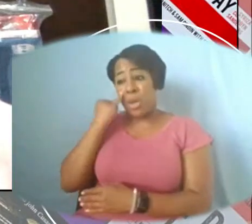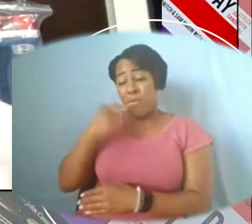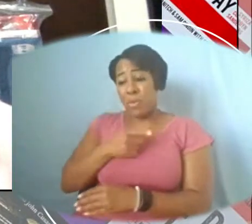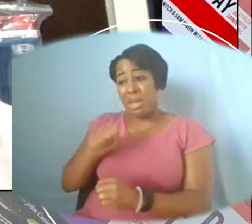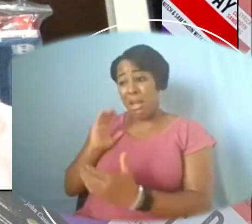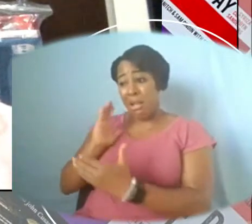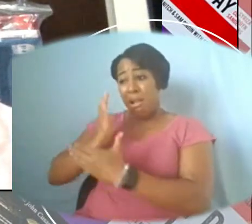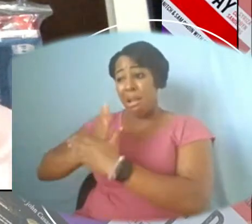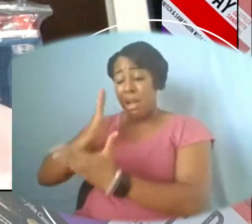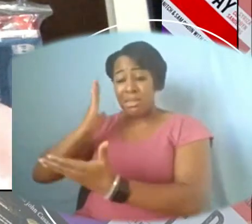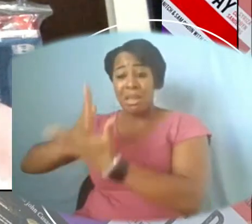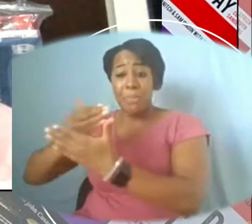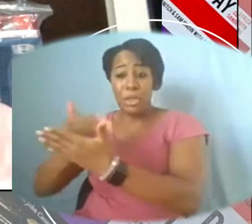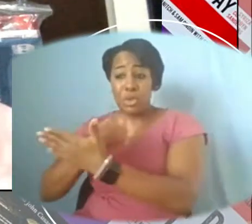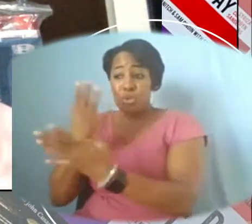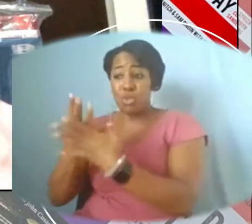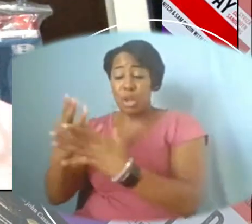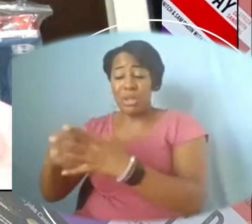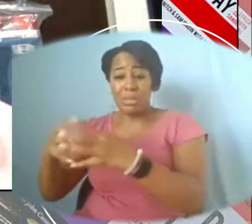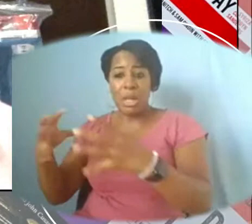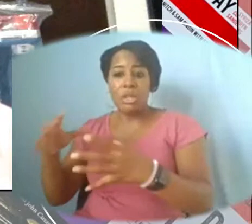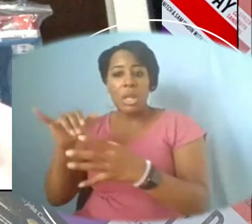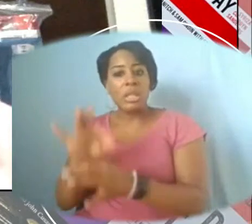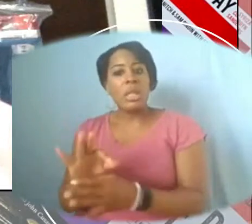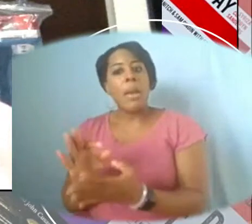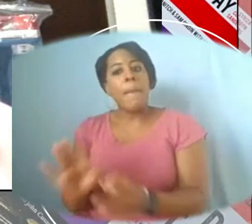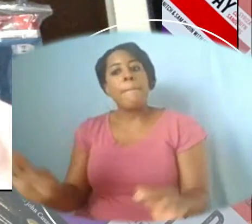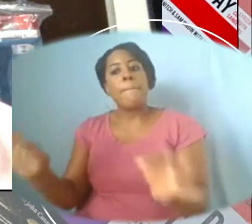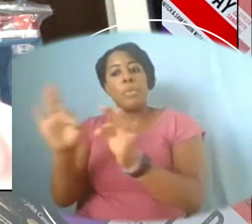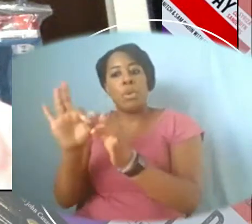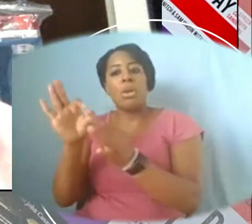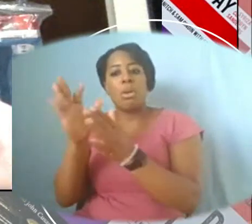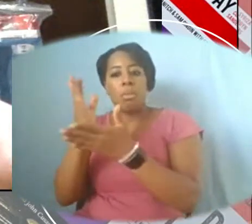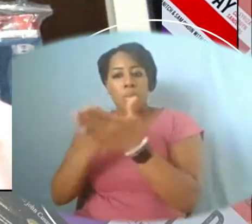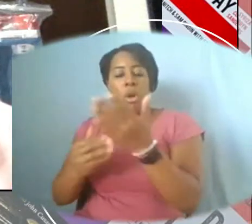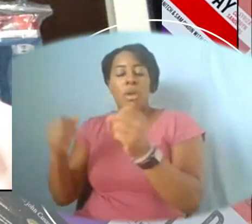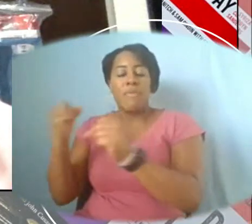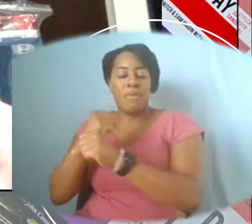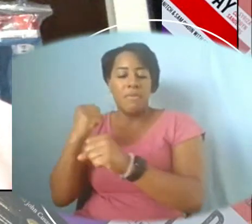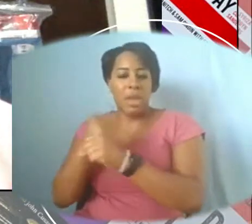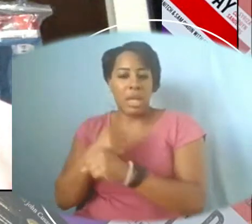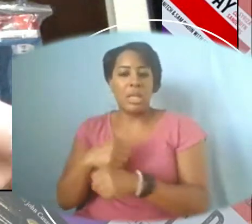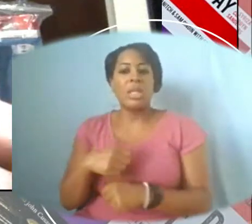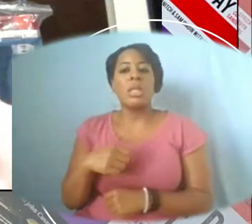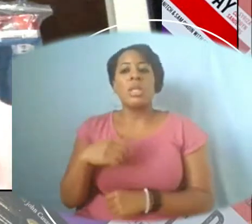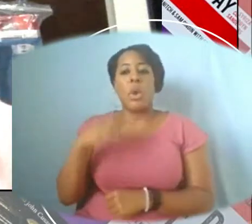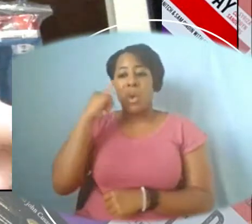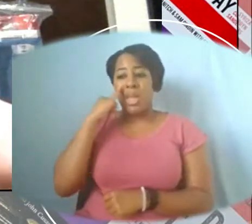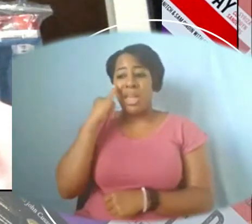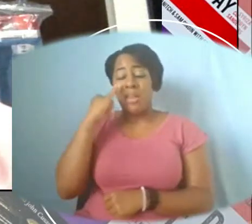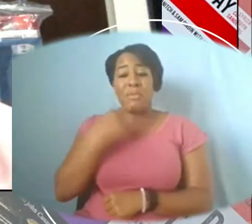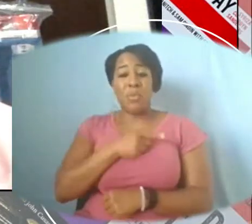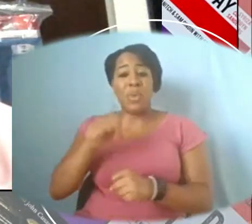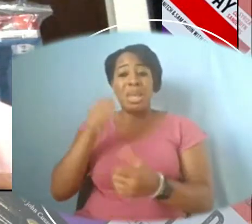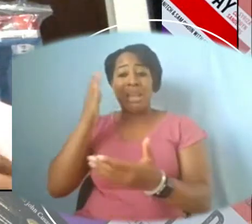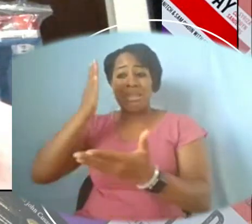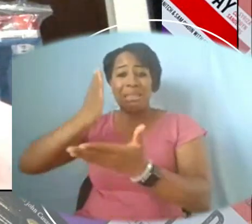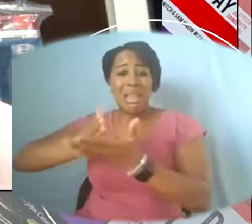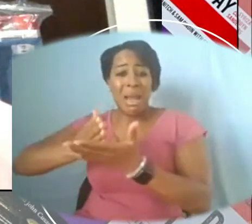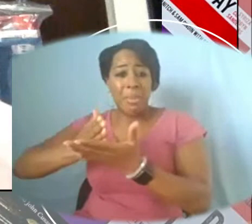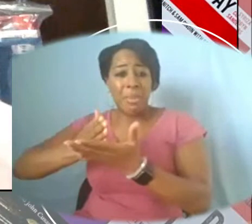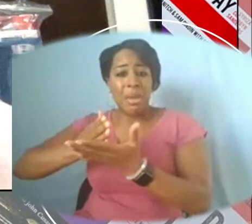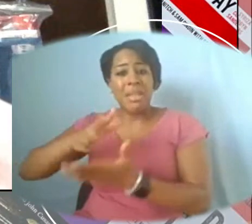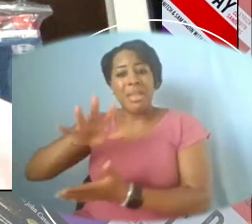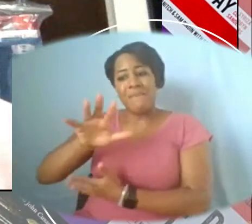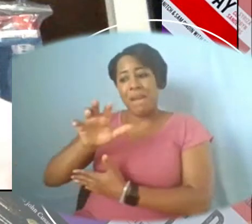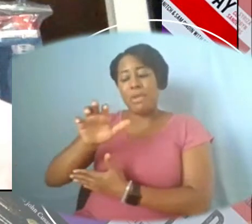fight. Working towards abolition, we know on the road there's a number of pieces, but if we could stop this proposed about $500